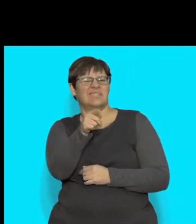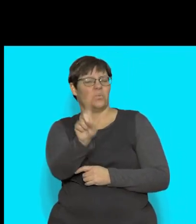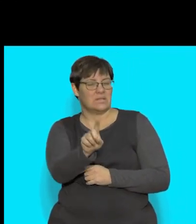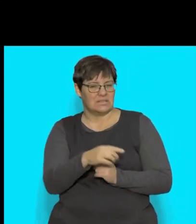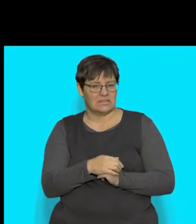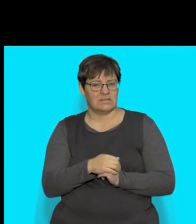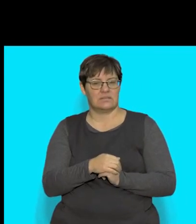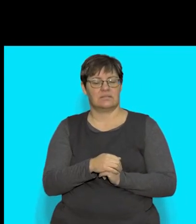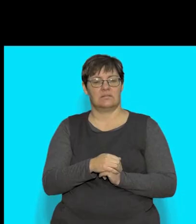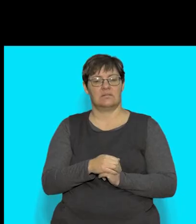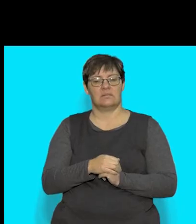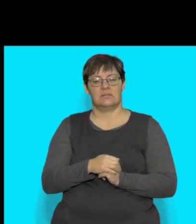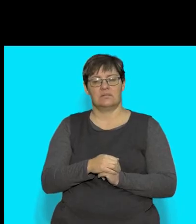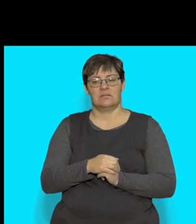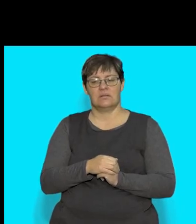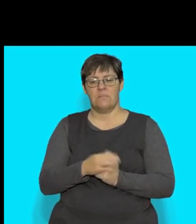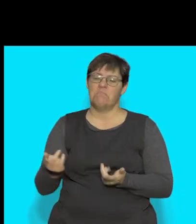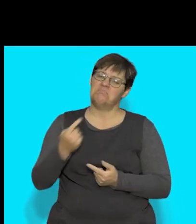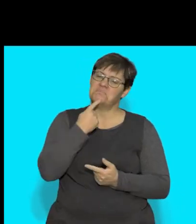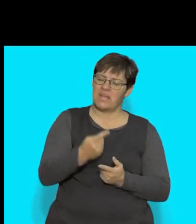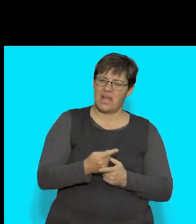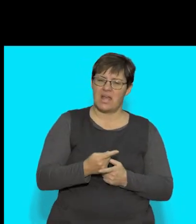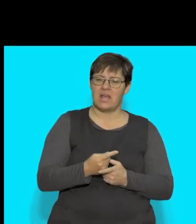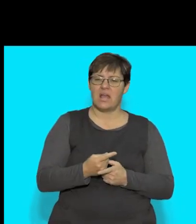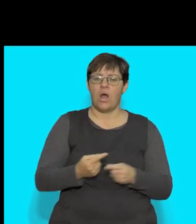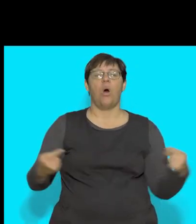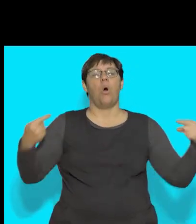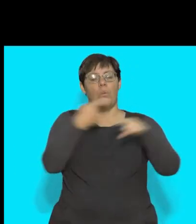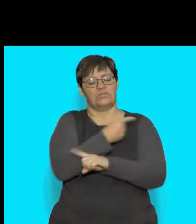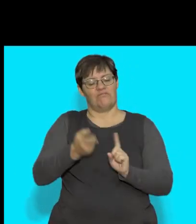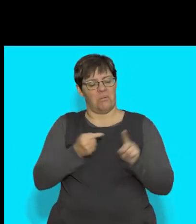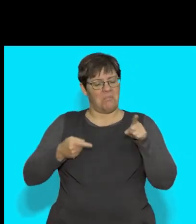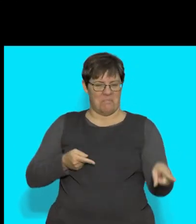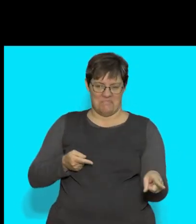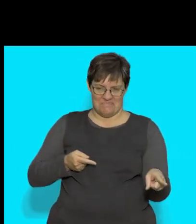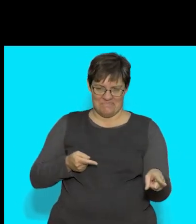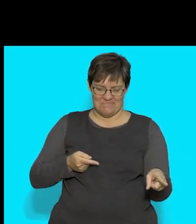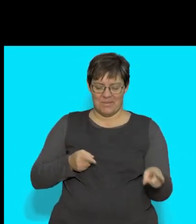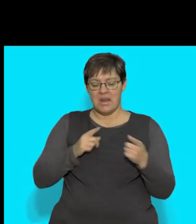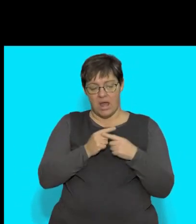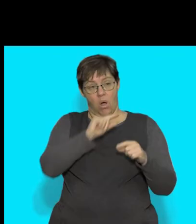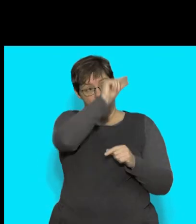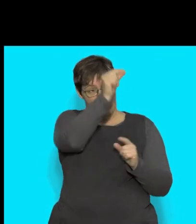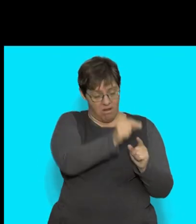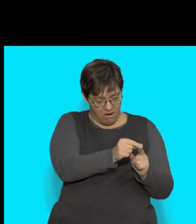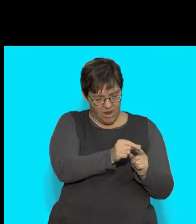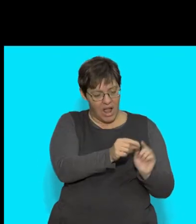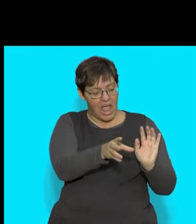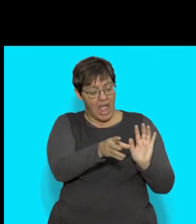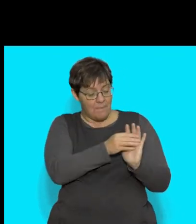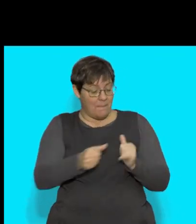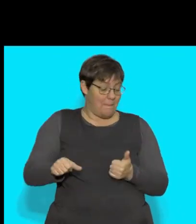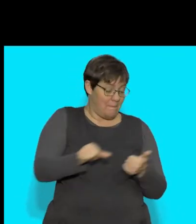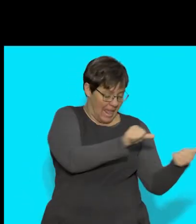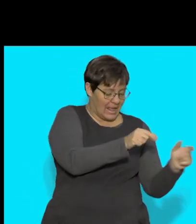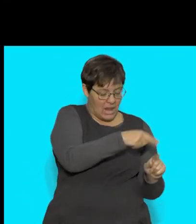it is, it's, if I were to say, it's the opposite of tubular reabsorption. So basically,